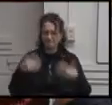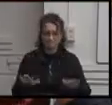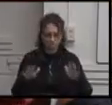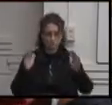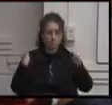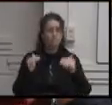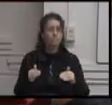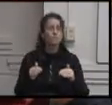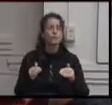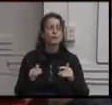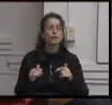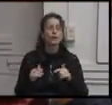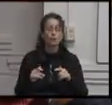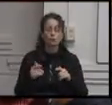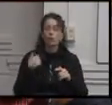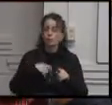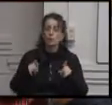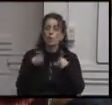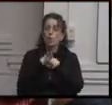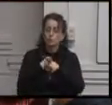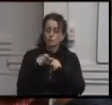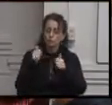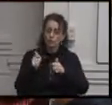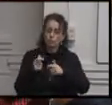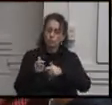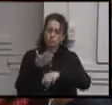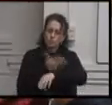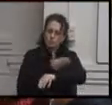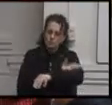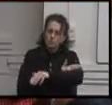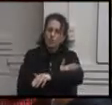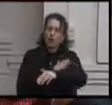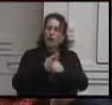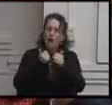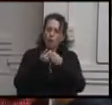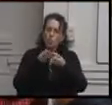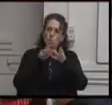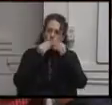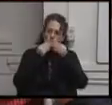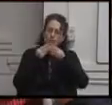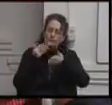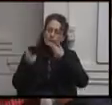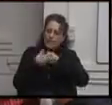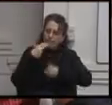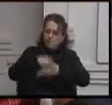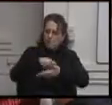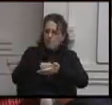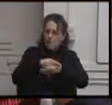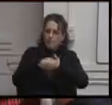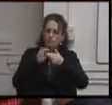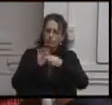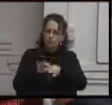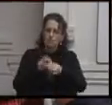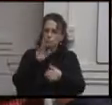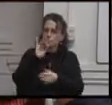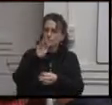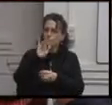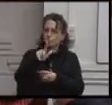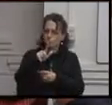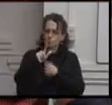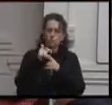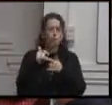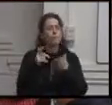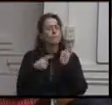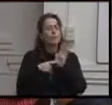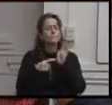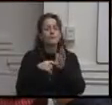to increase our efficiency. Our boilers are hot water now. We've insulated some pipes based on a recommendation of